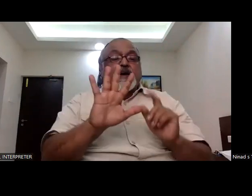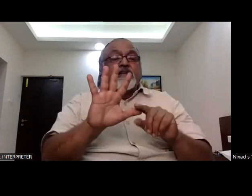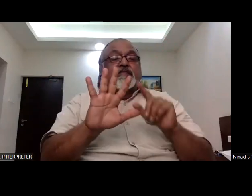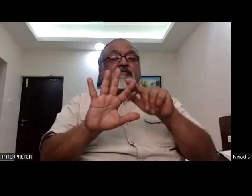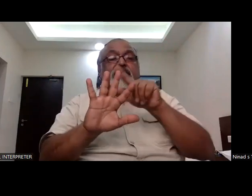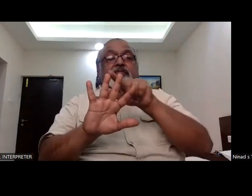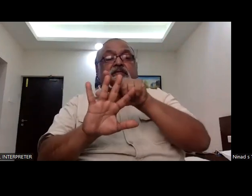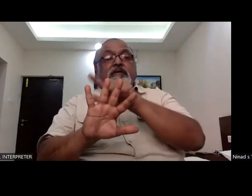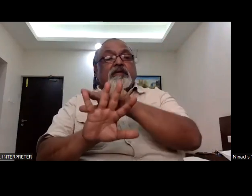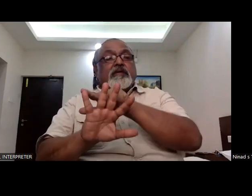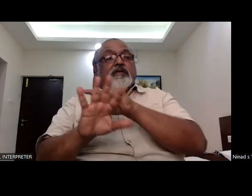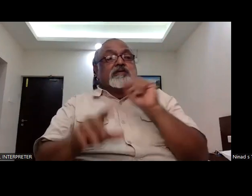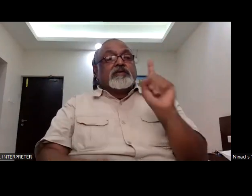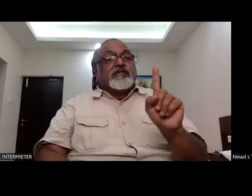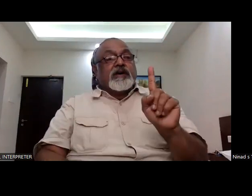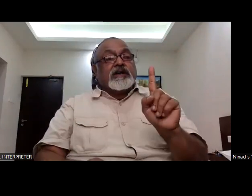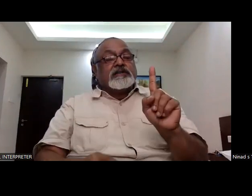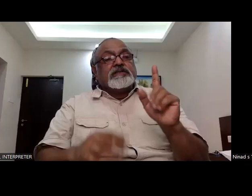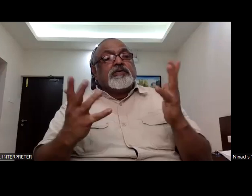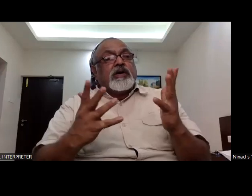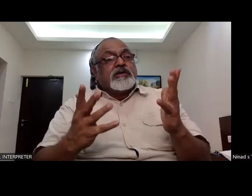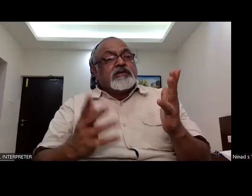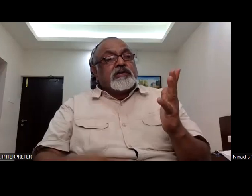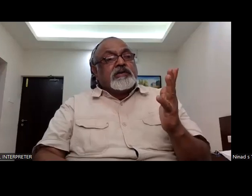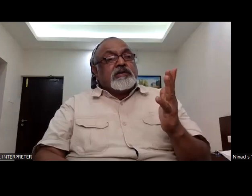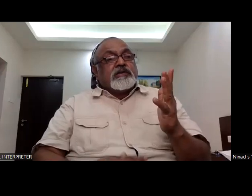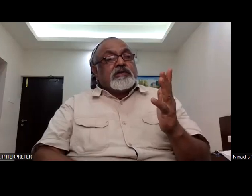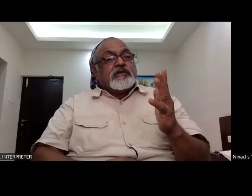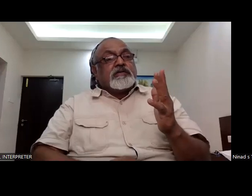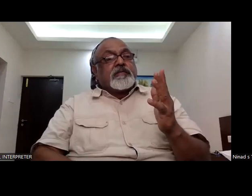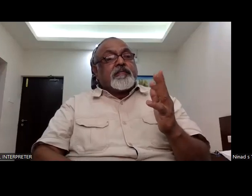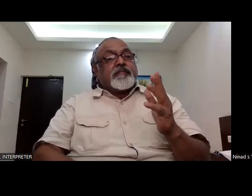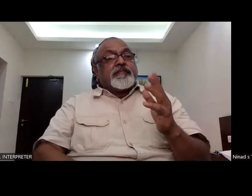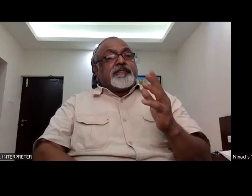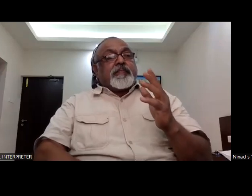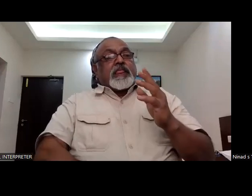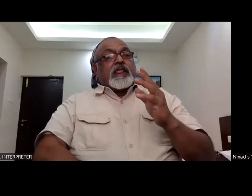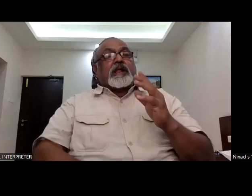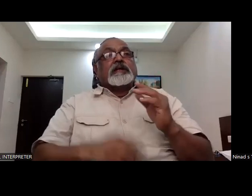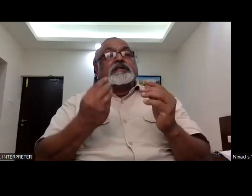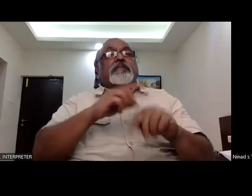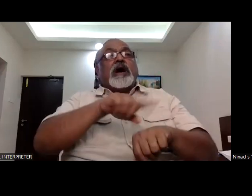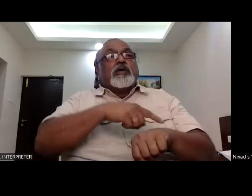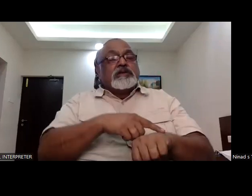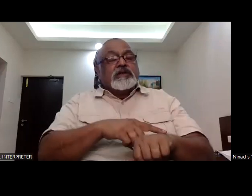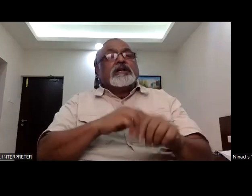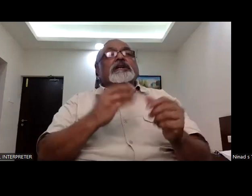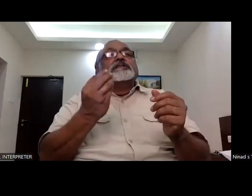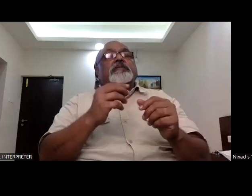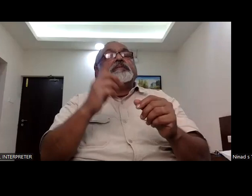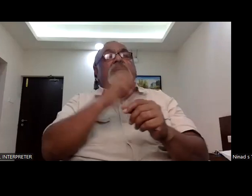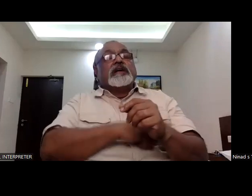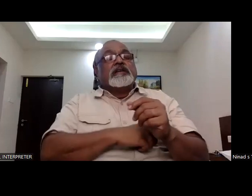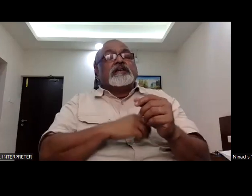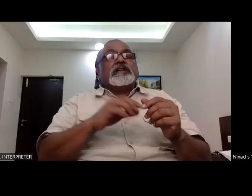practice. So first phase is few hours to few days, which is basically called as a shock